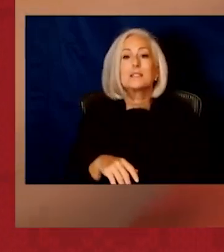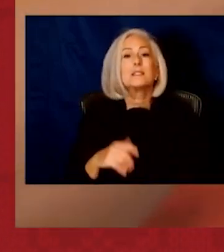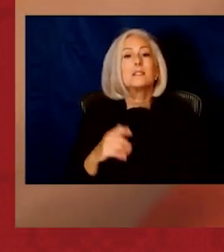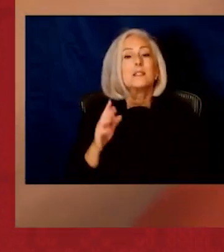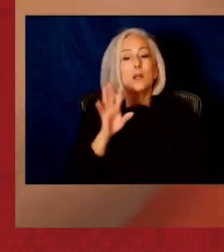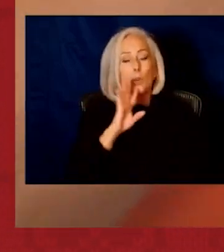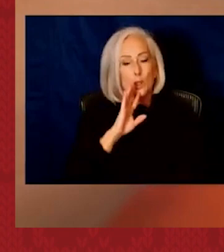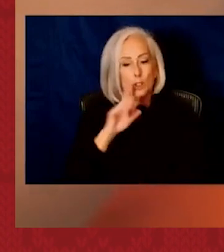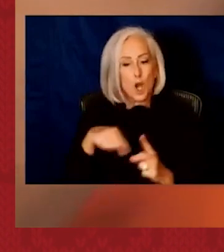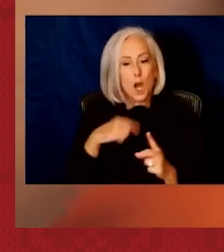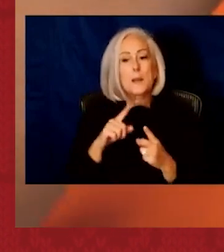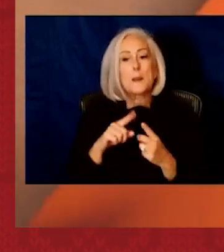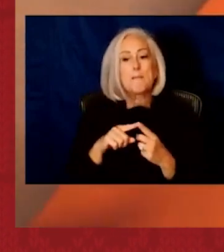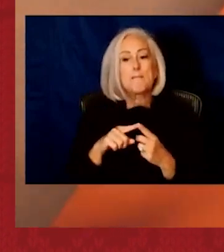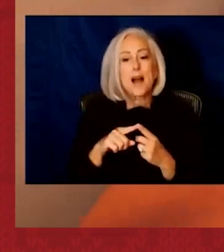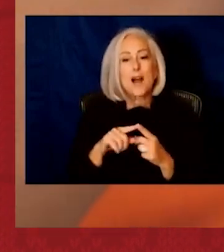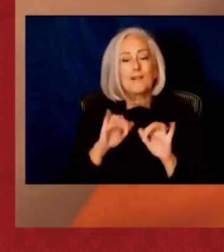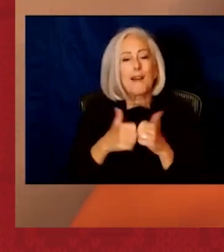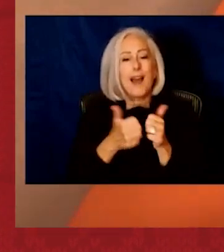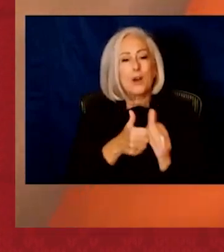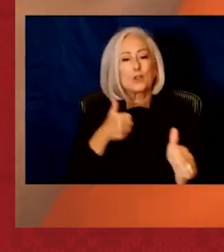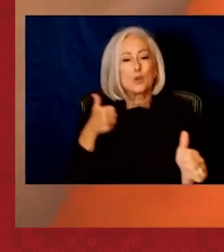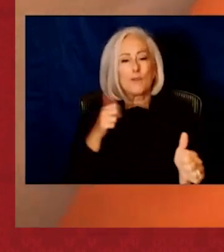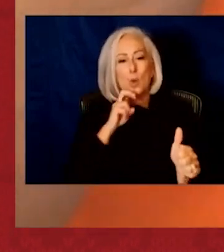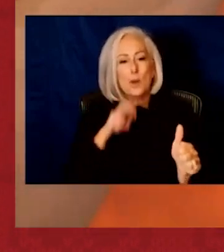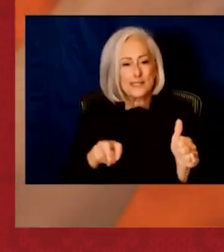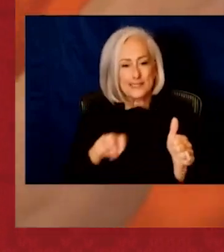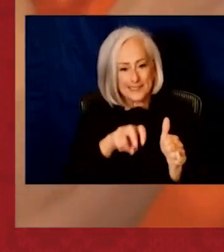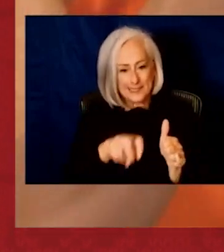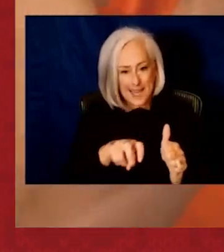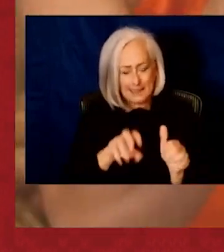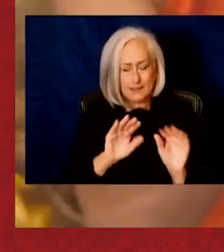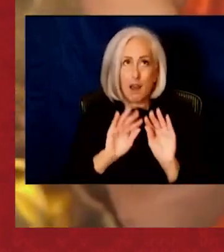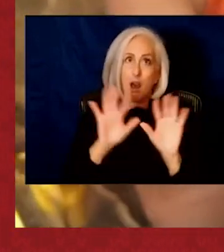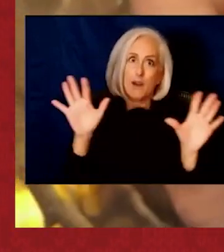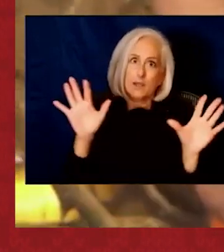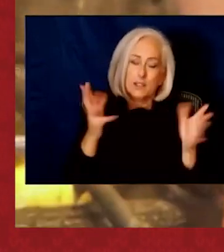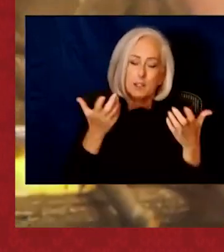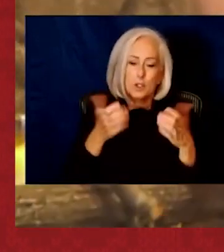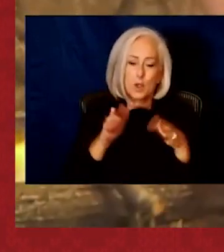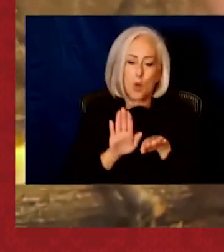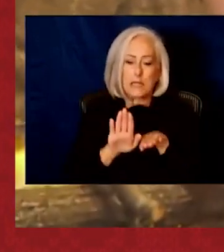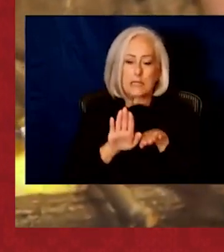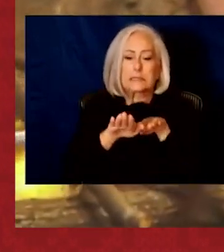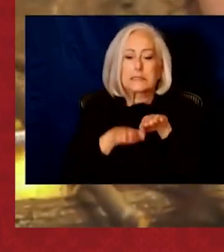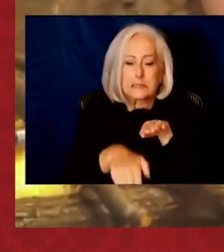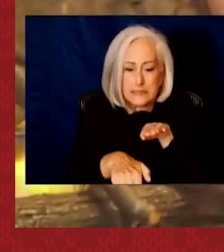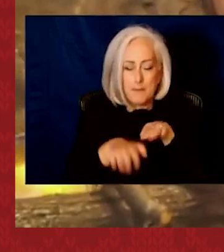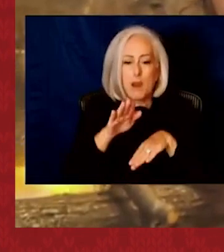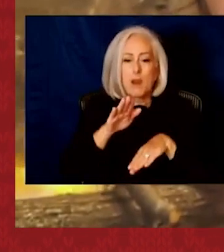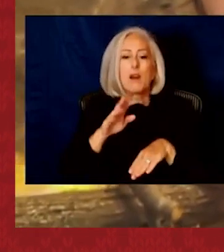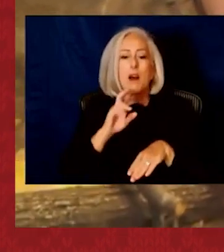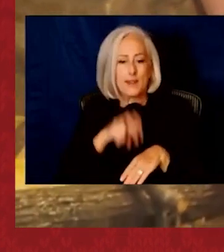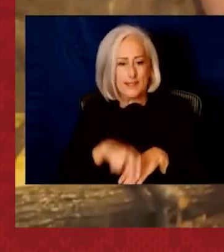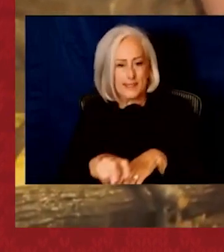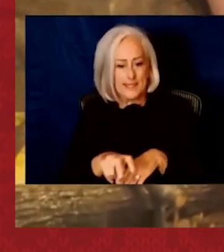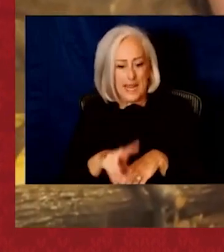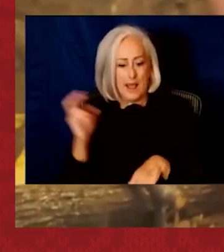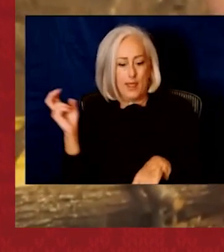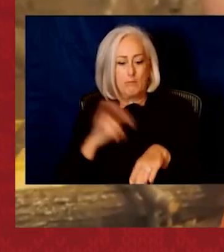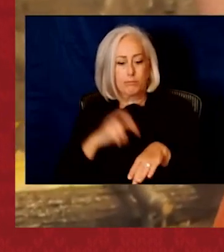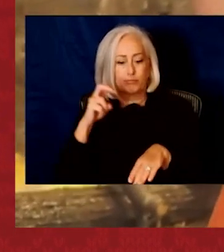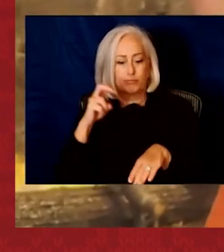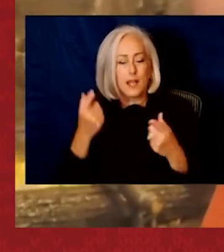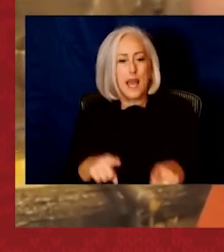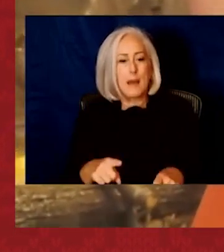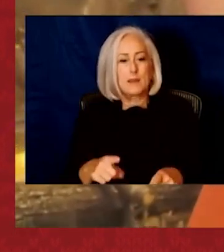to avoid snakes, and obviously you don't want to step on a snake and get bit. But what benefits do snakes have for the environment? Like,